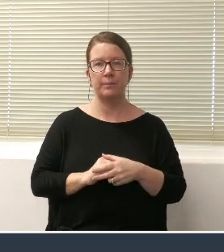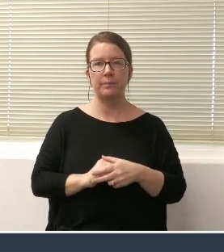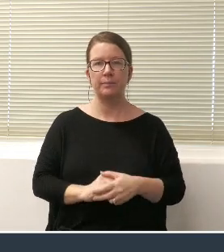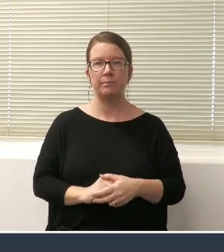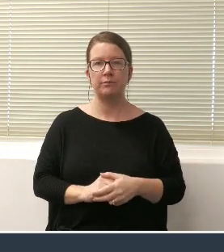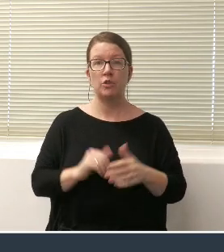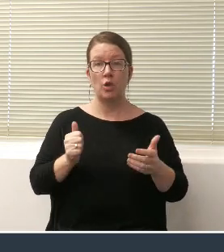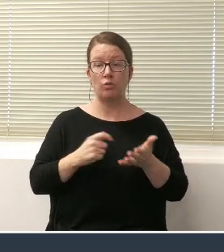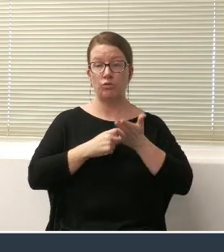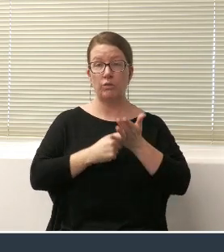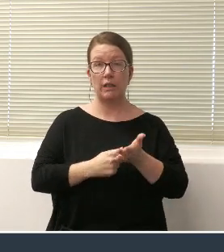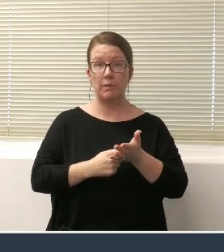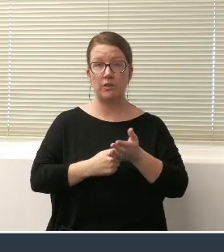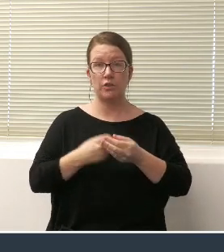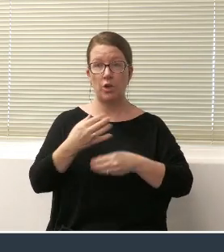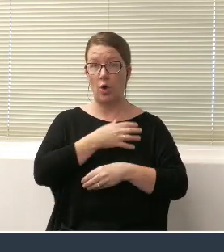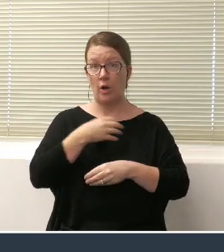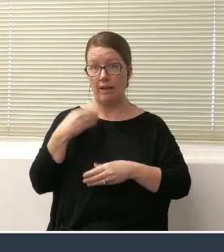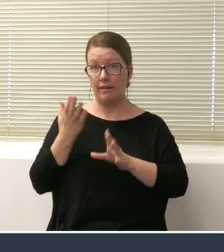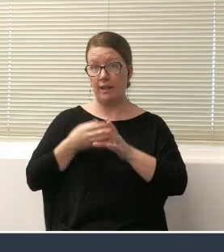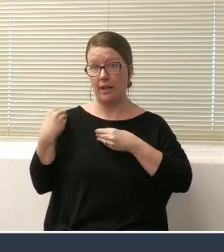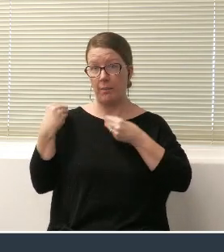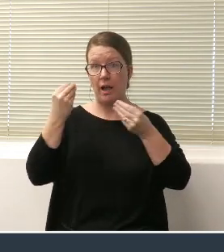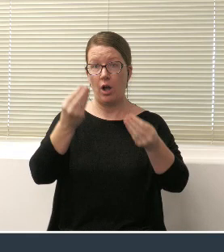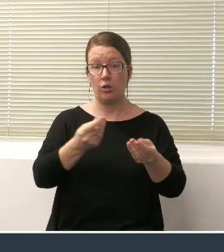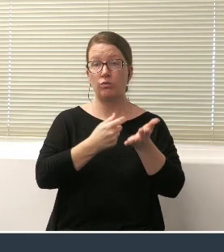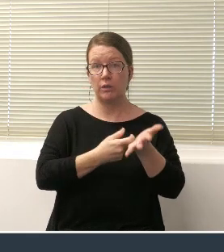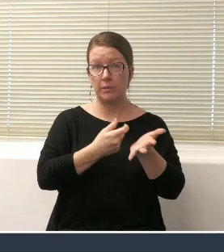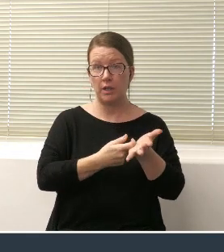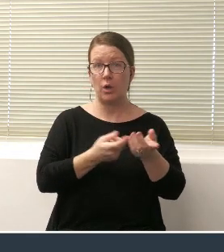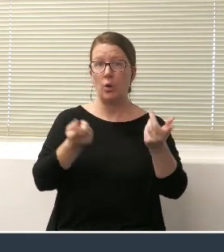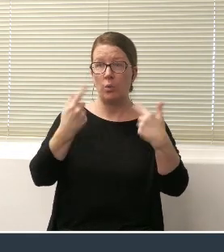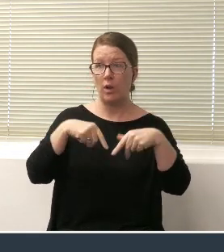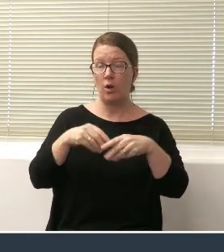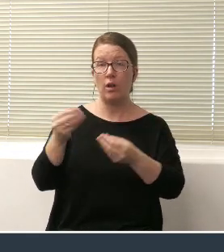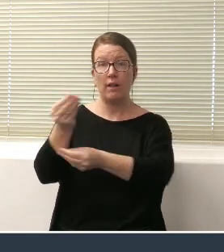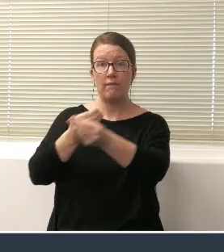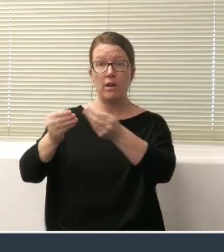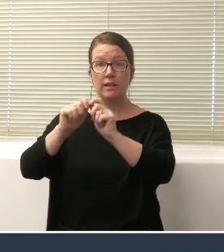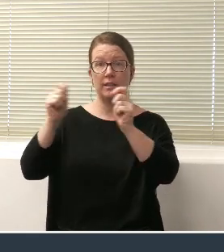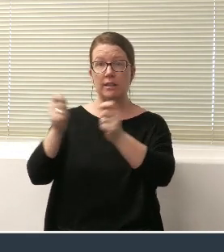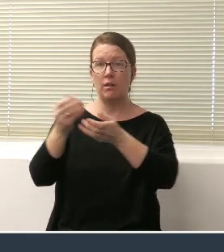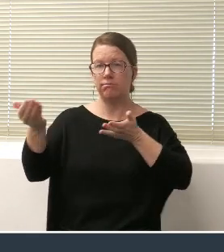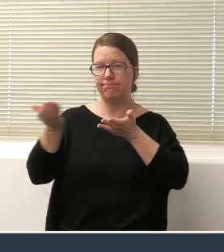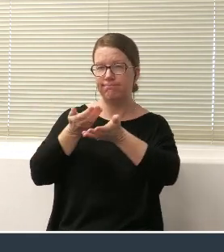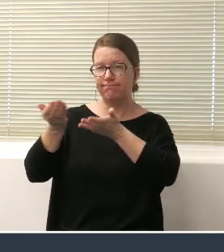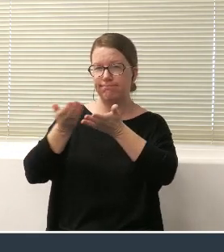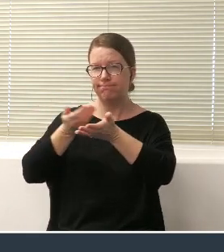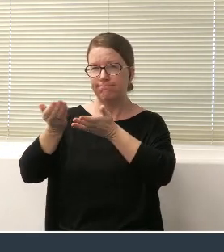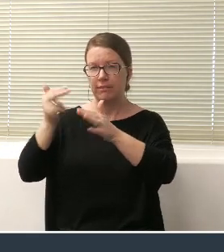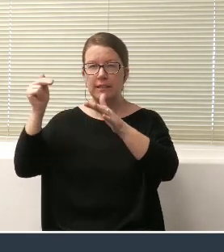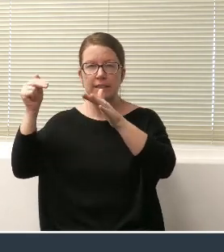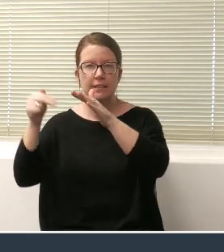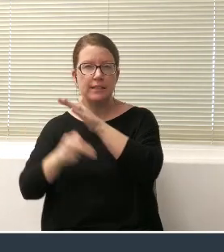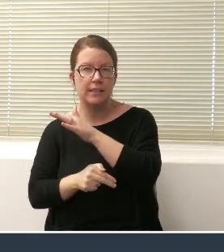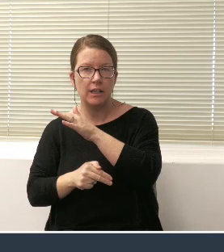since those recommendations come out earlier this year, we have been working with the finance team to really dive deep into our